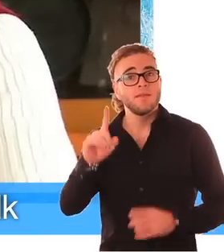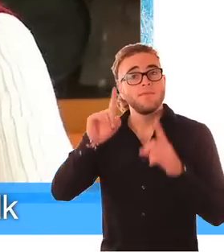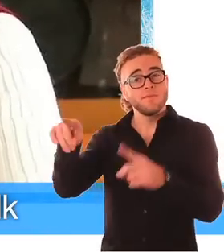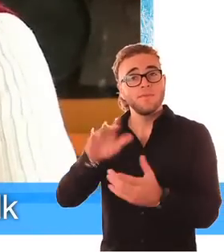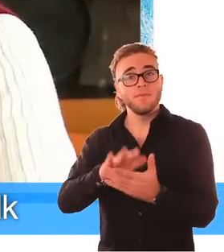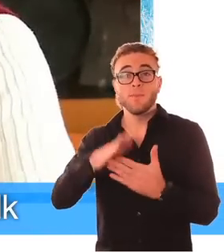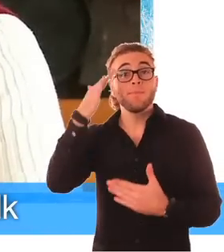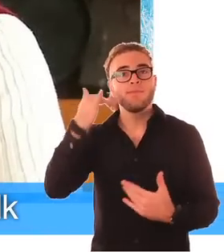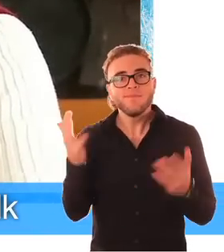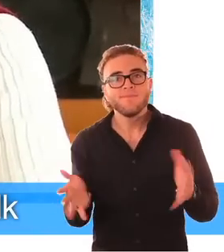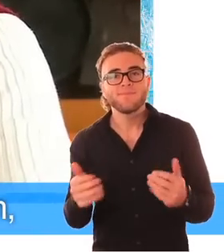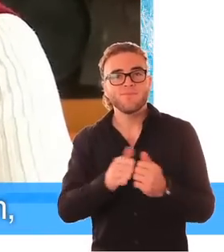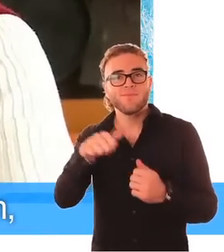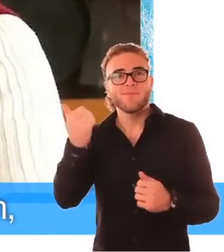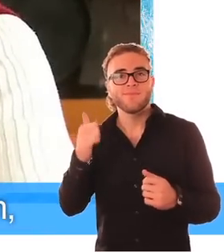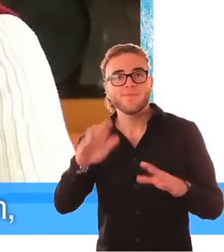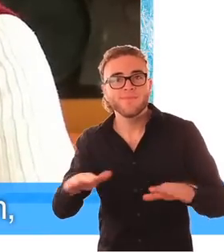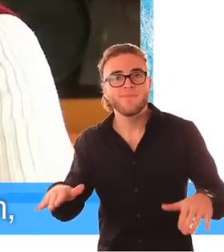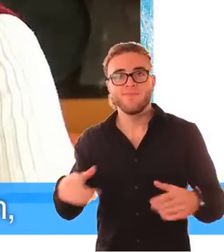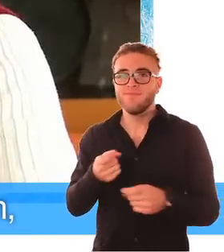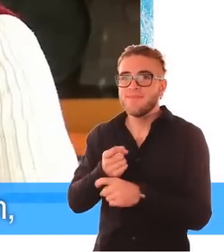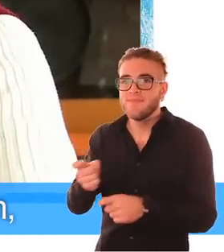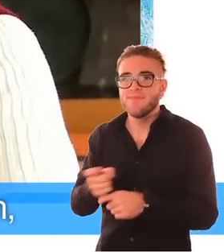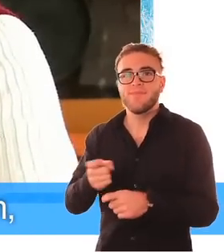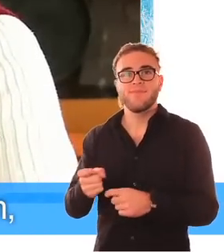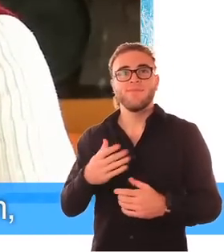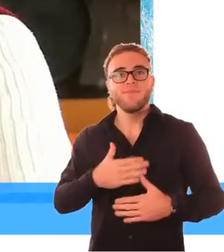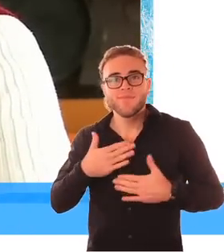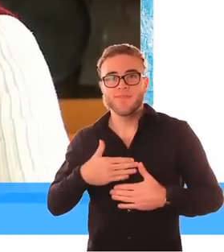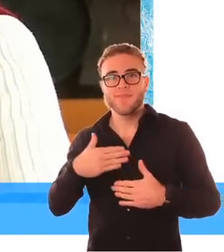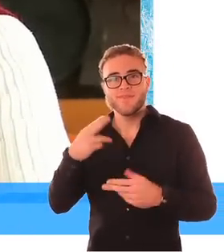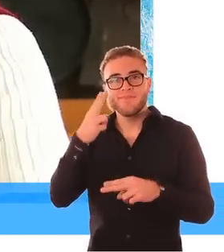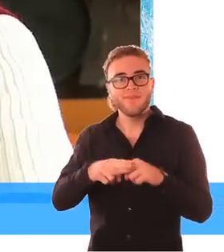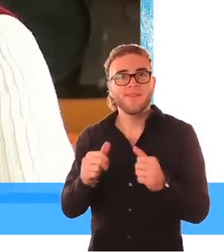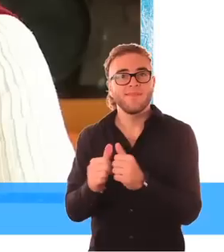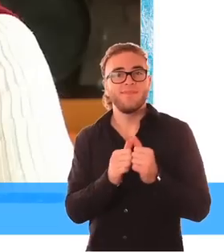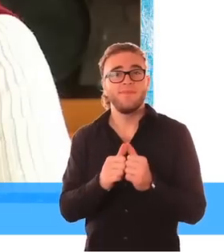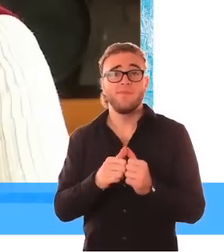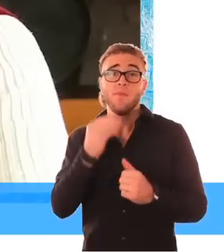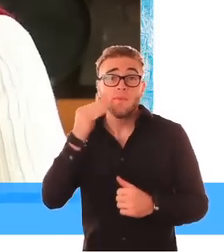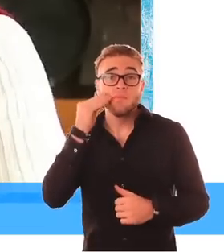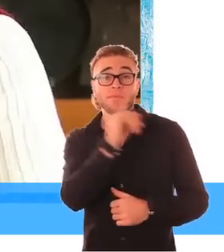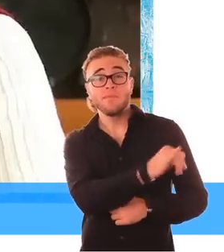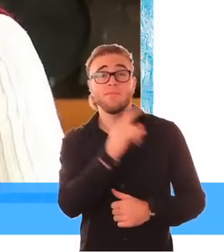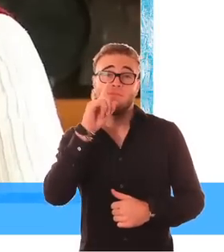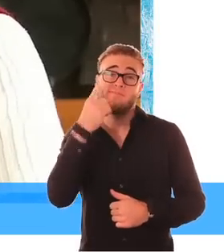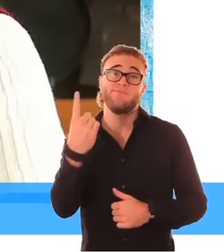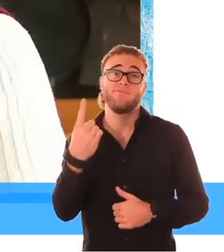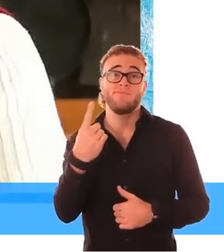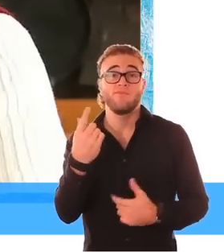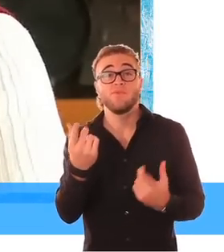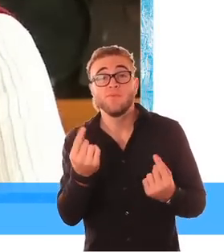I liked going to school because you get to talk to the other children, joke around with them, have fun together. It's boring at